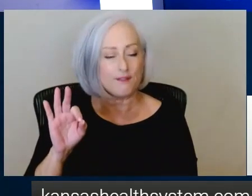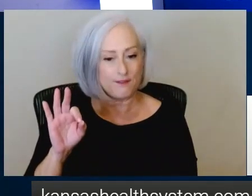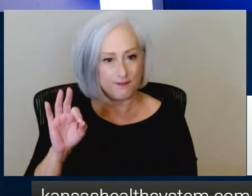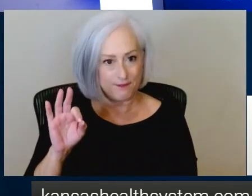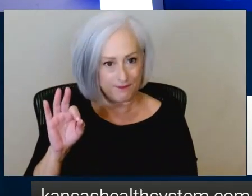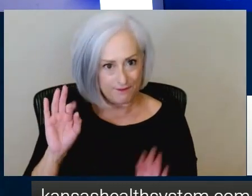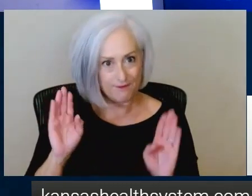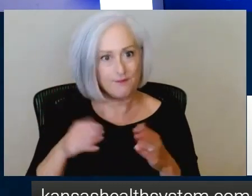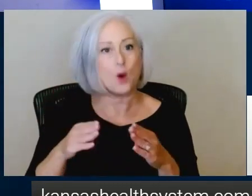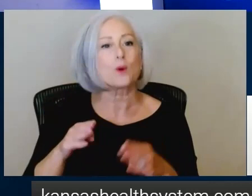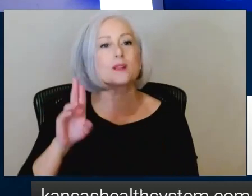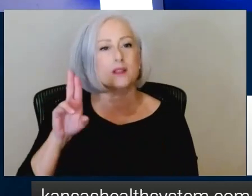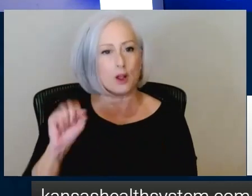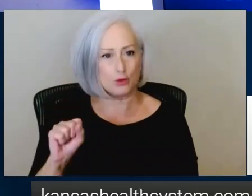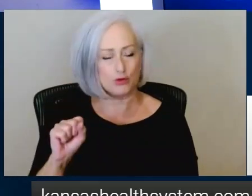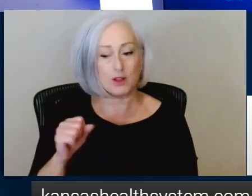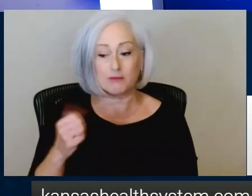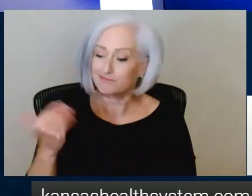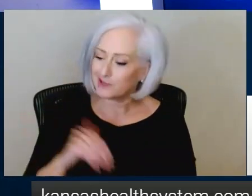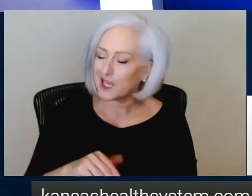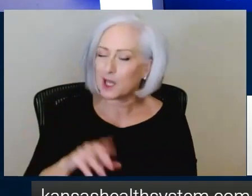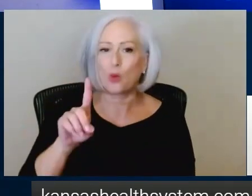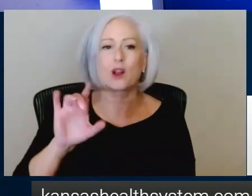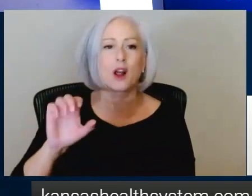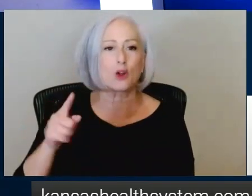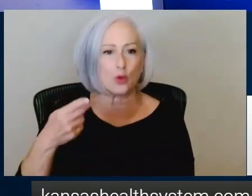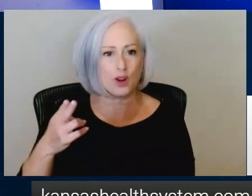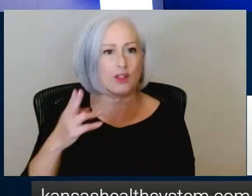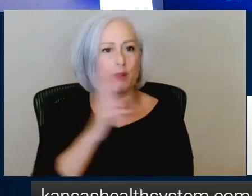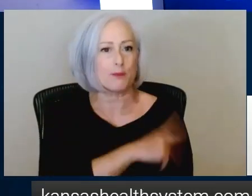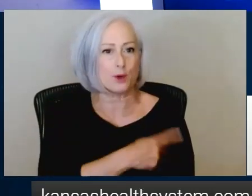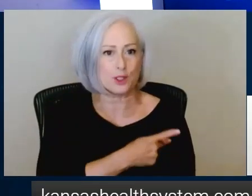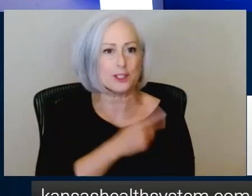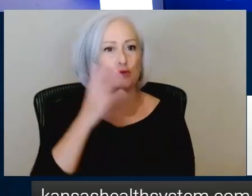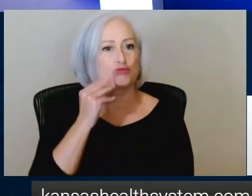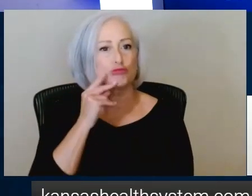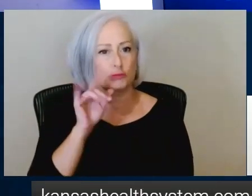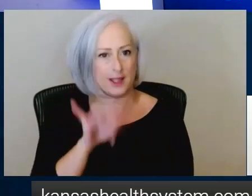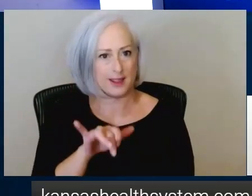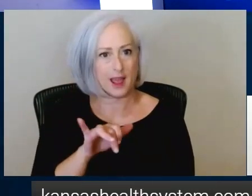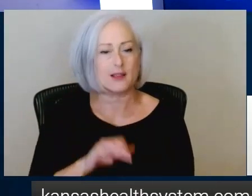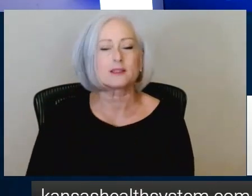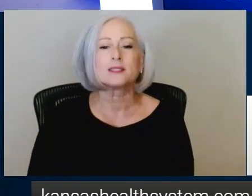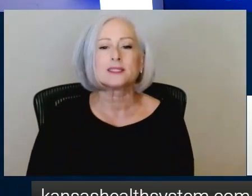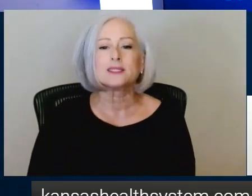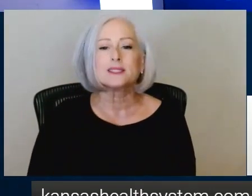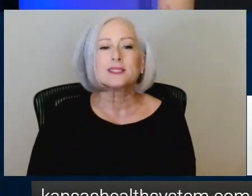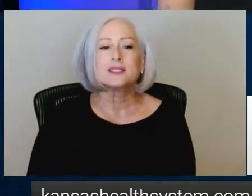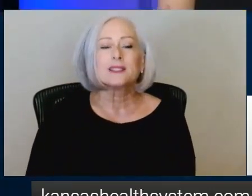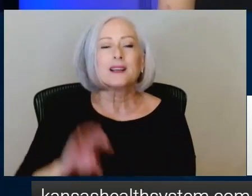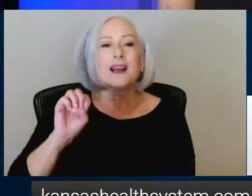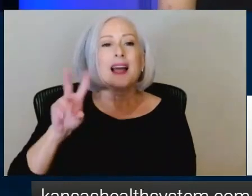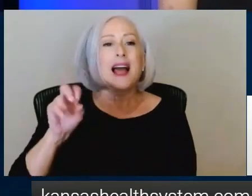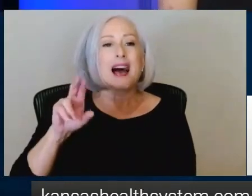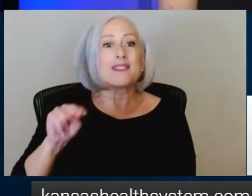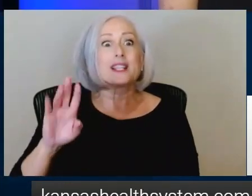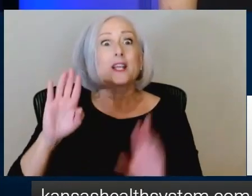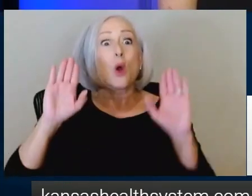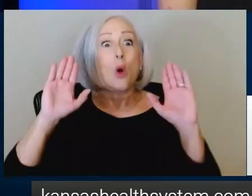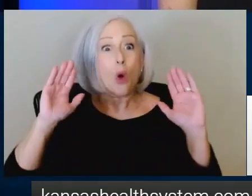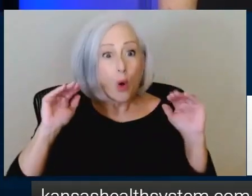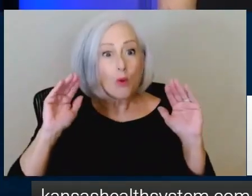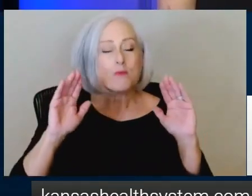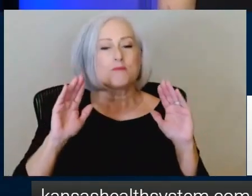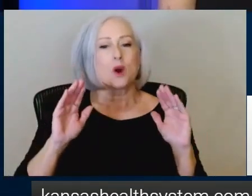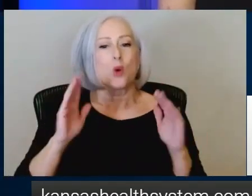100th patient, about ready to be rolled back into the operating room. Evelyn really hopes that this procedure will not only help her stop the shaking,